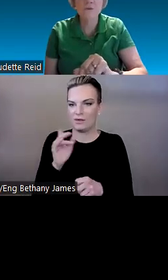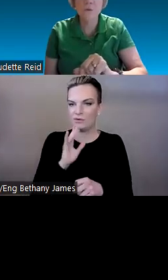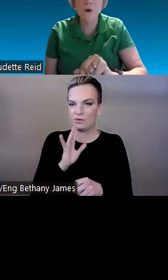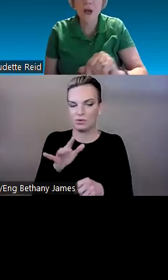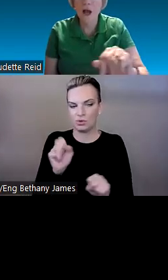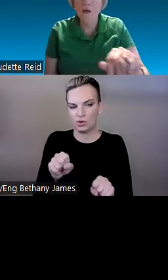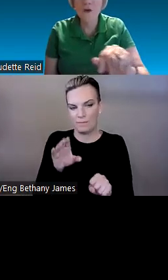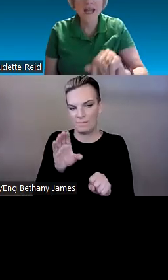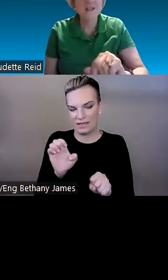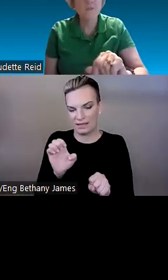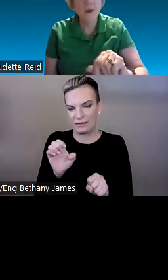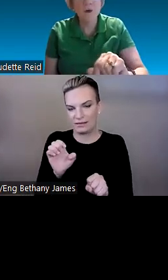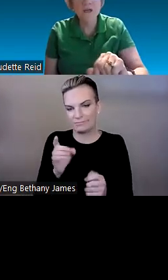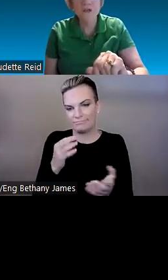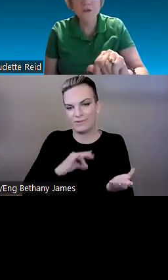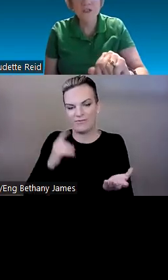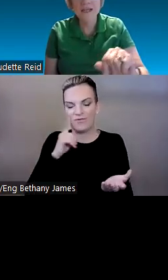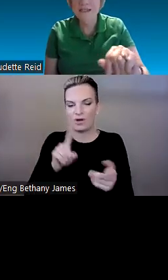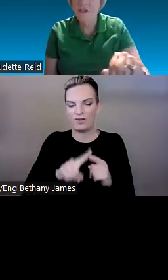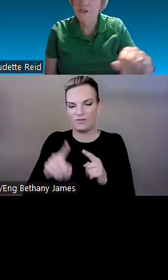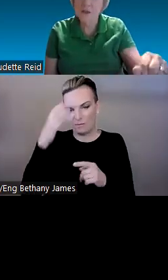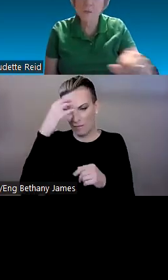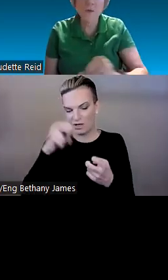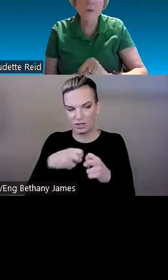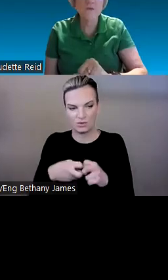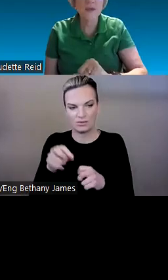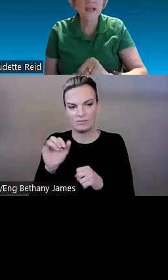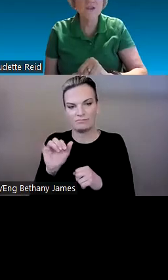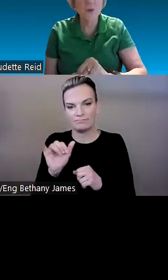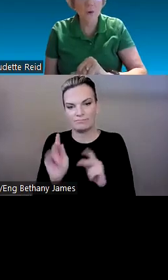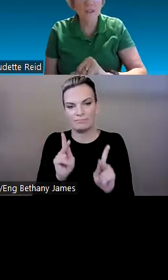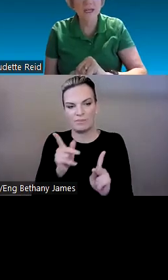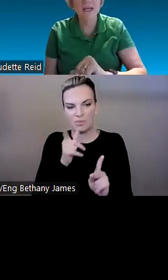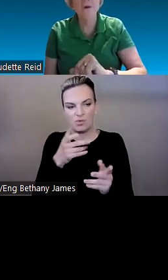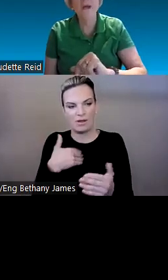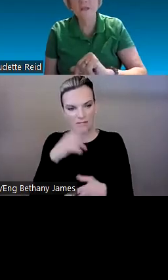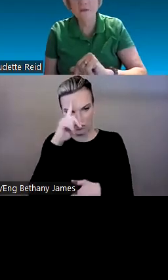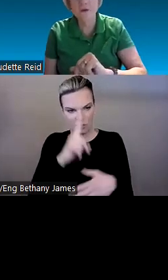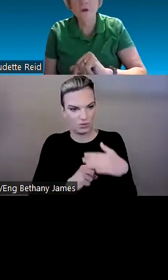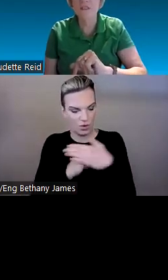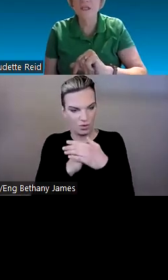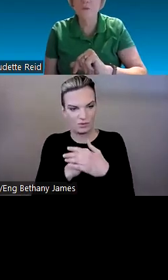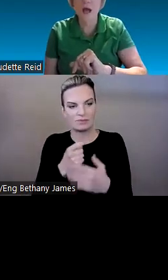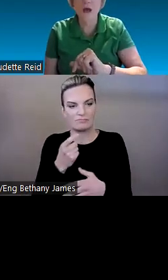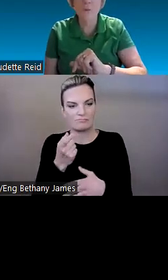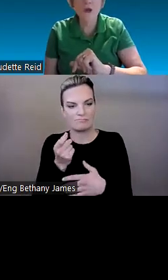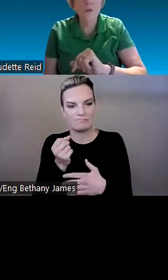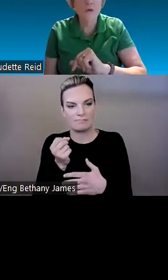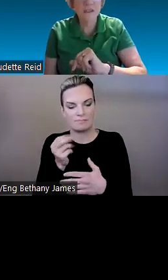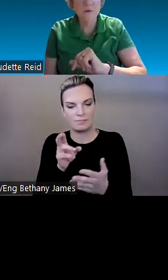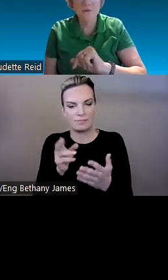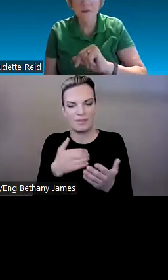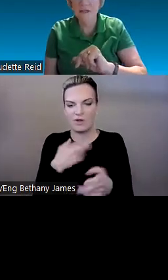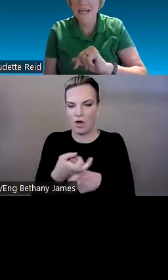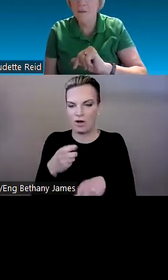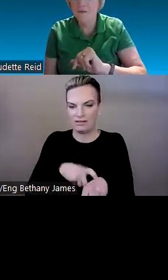useful for other kinds of memory issues, such as people who have had strokes and are having difficulty with